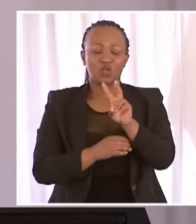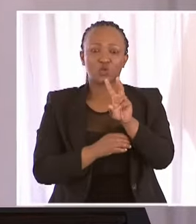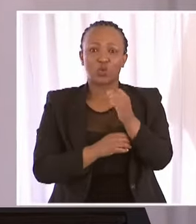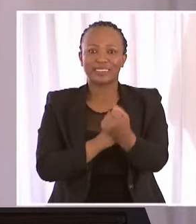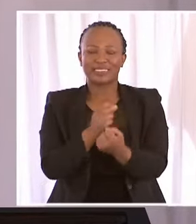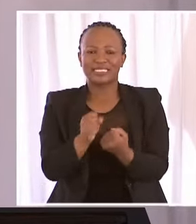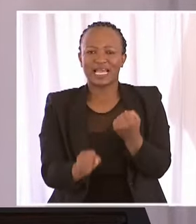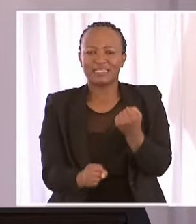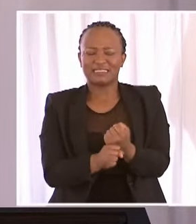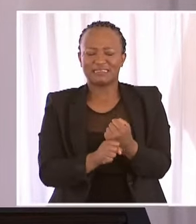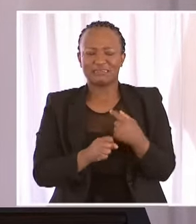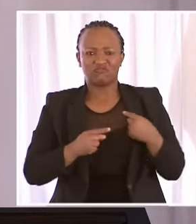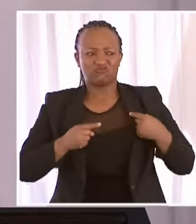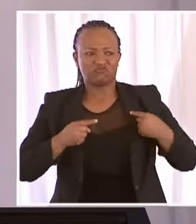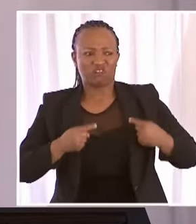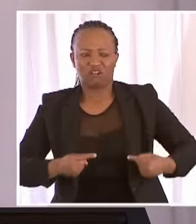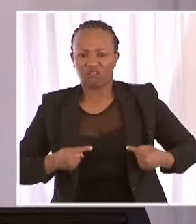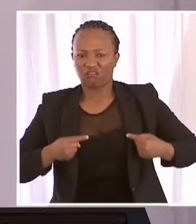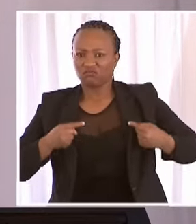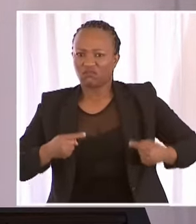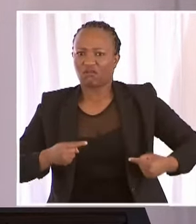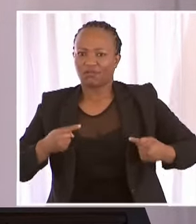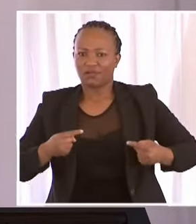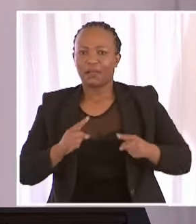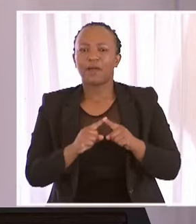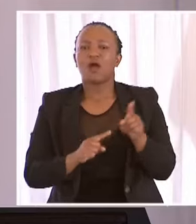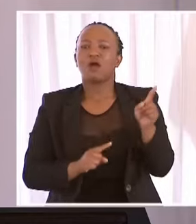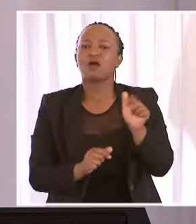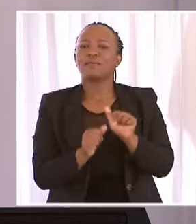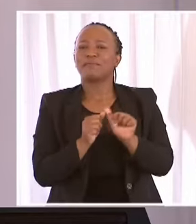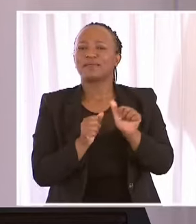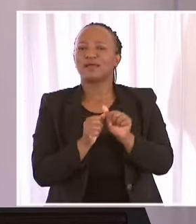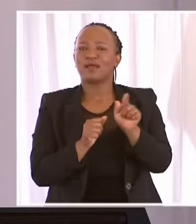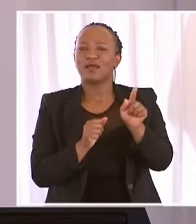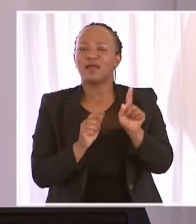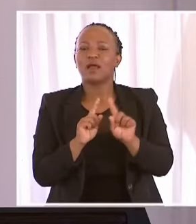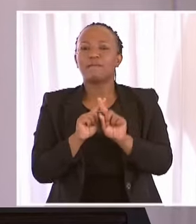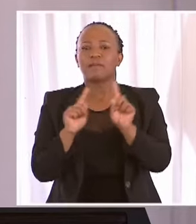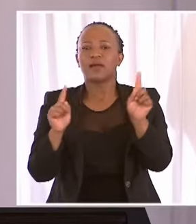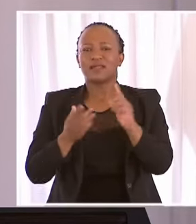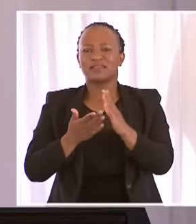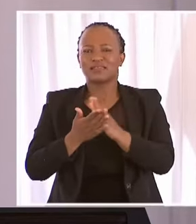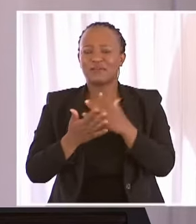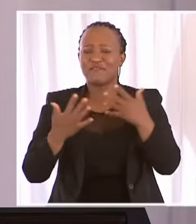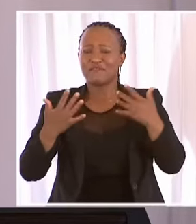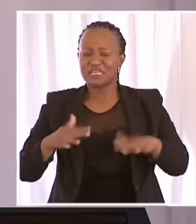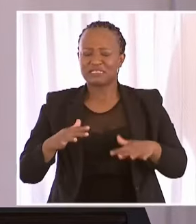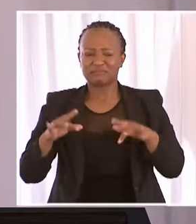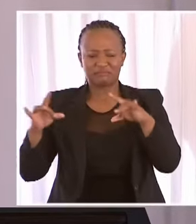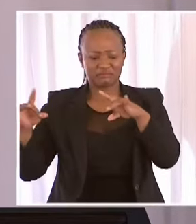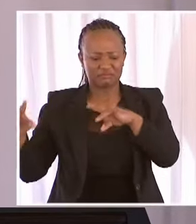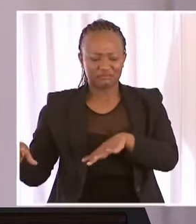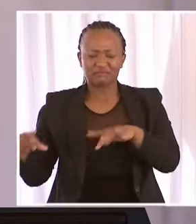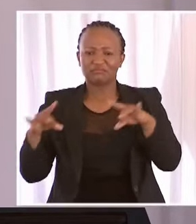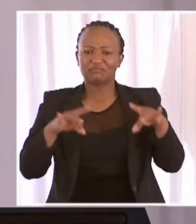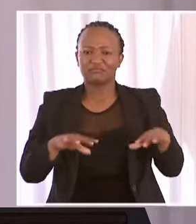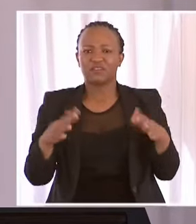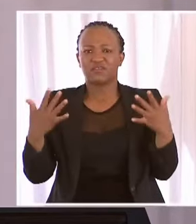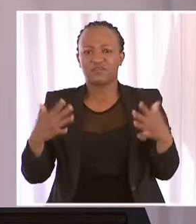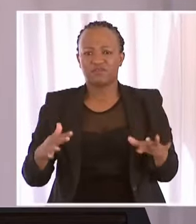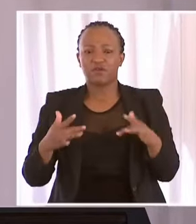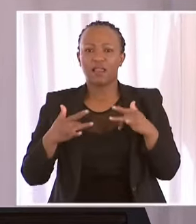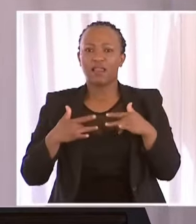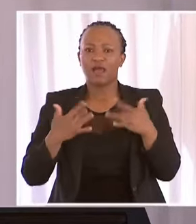better. And then there are those who struggled, served all